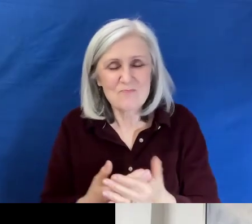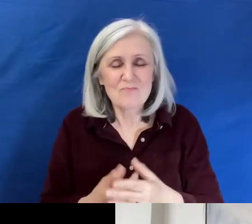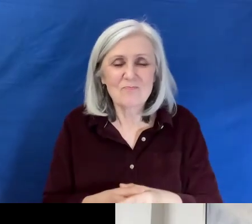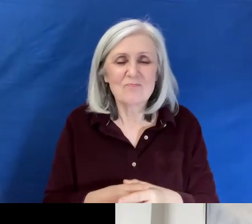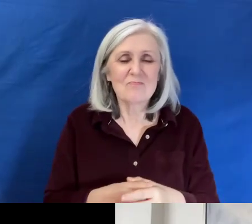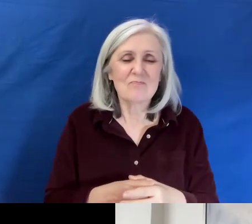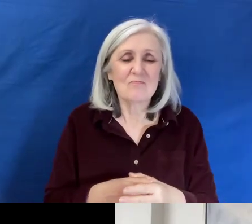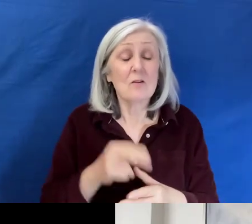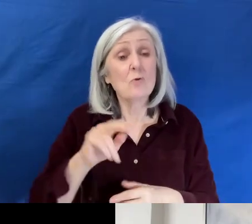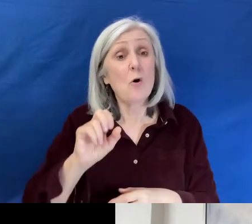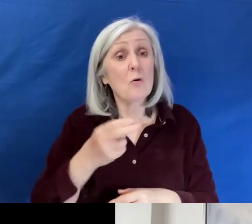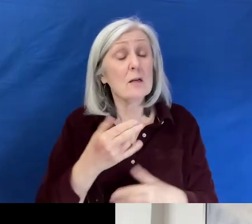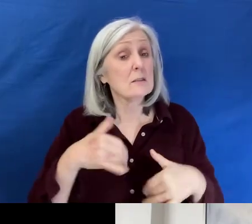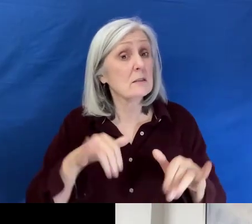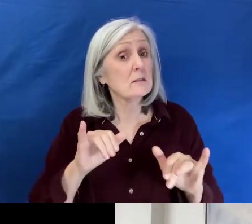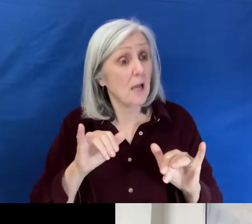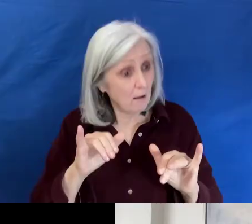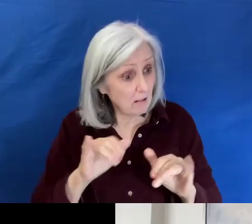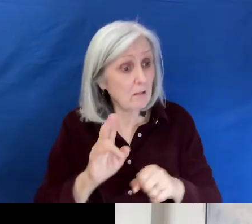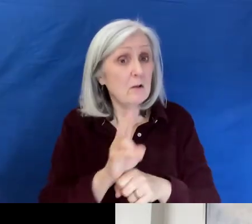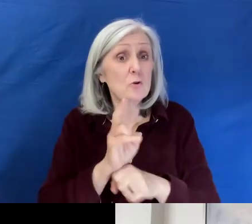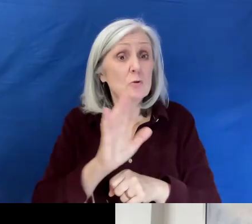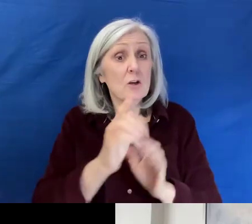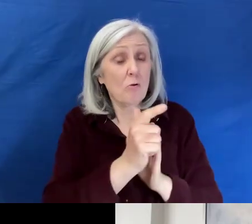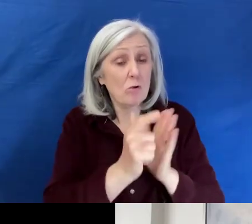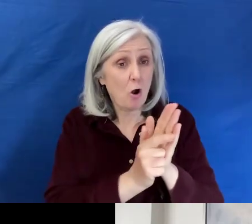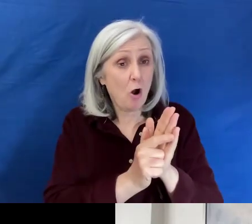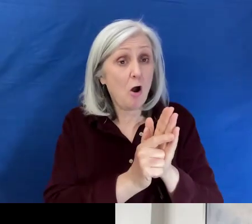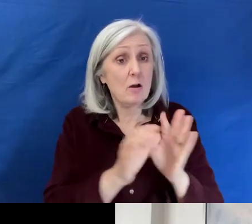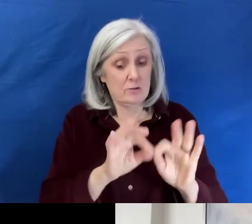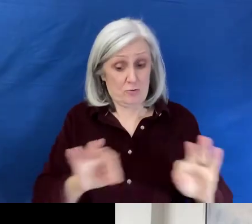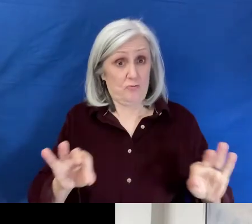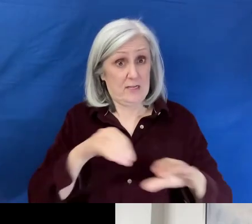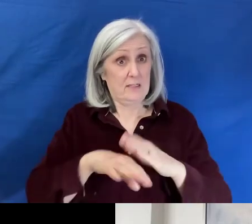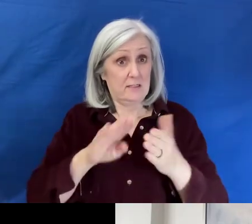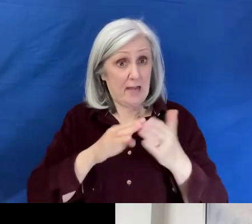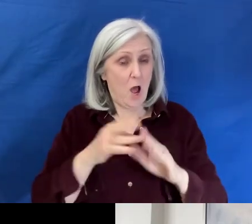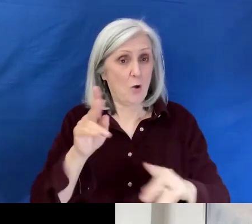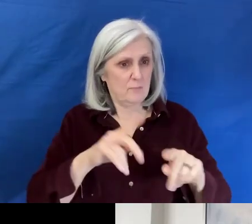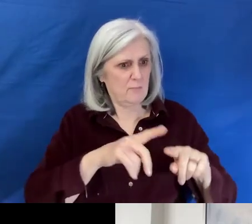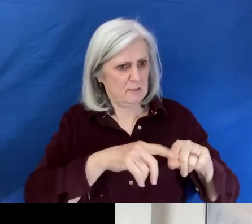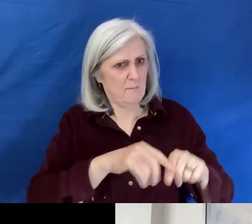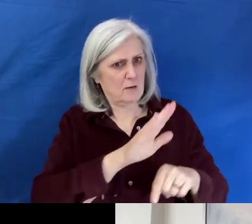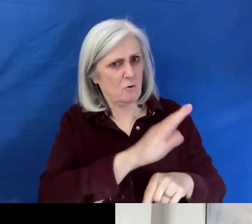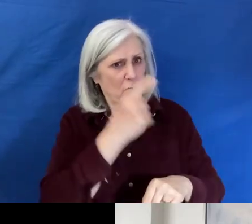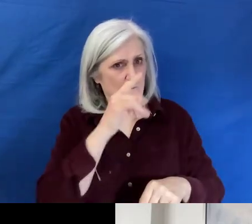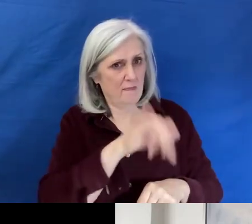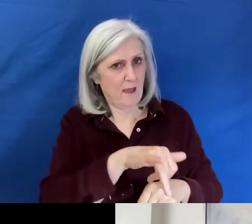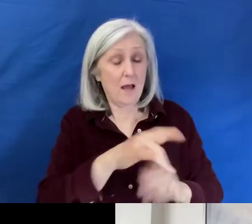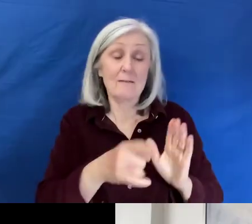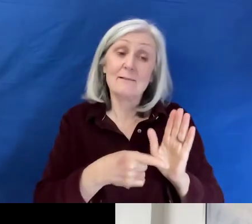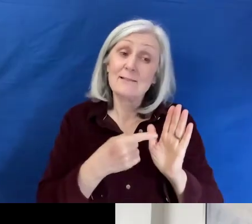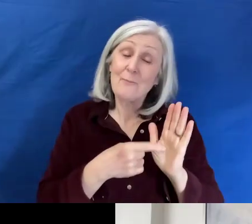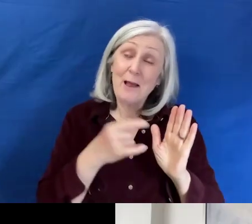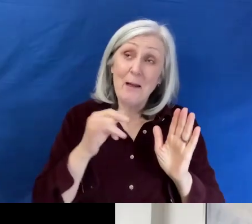still exercising her law degree within the town. People kind of lean on her for that, and sometimes that can also,